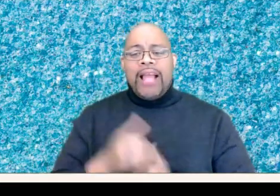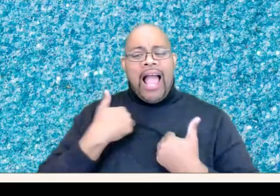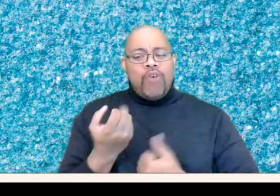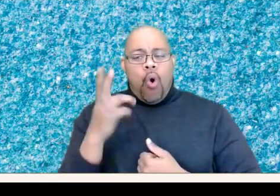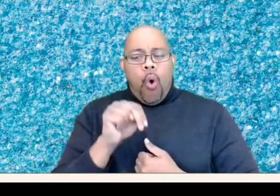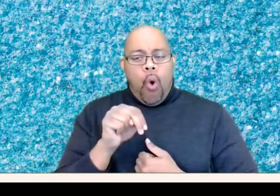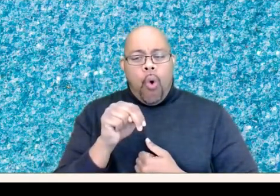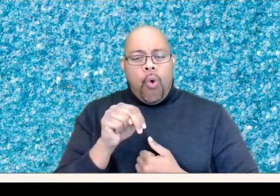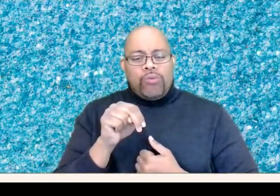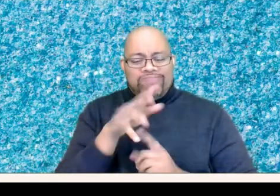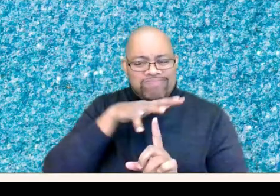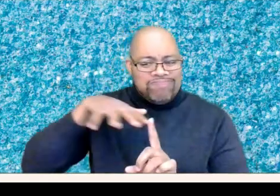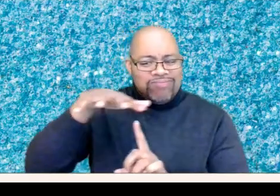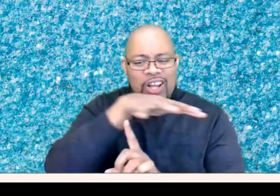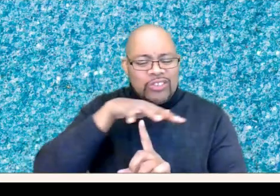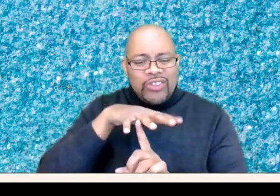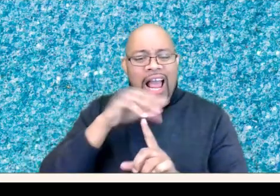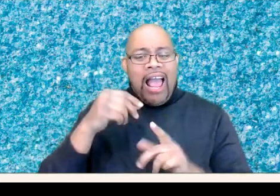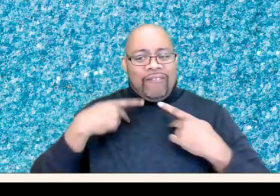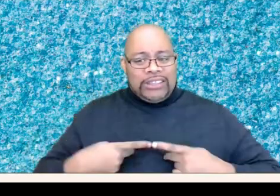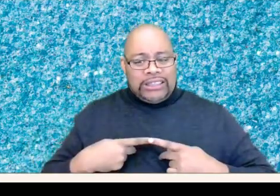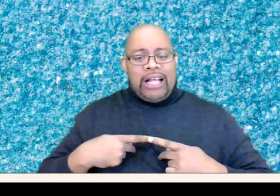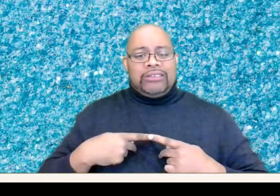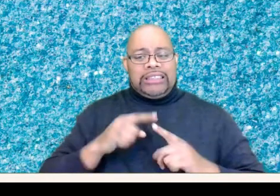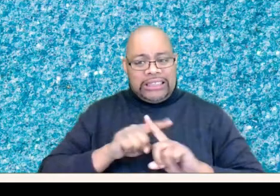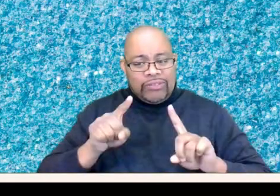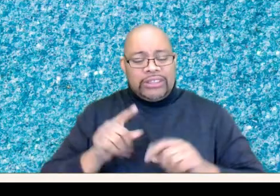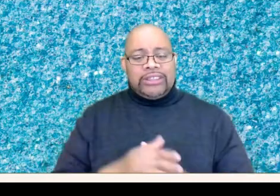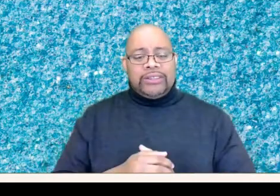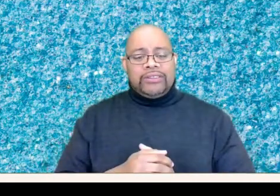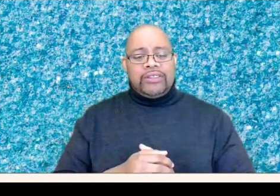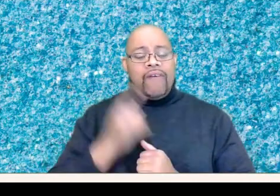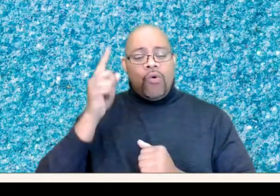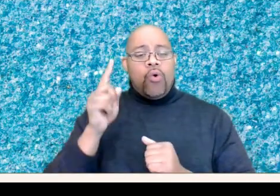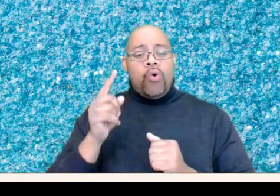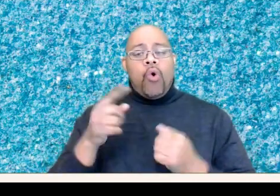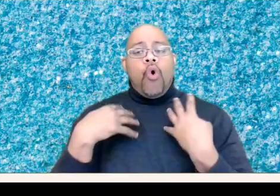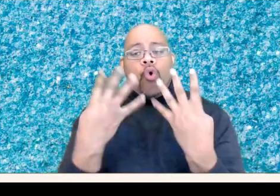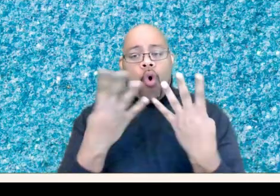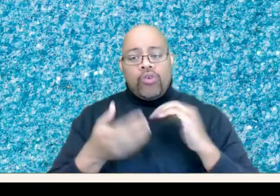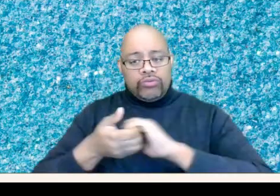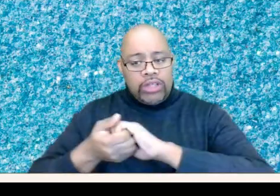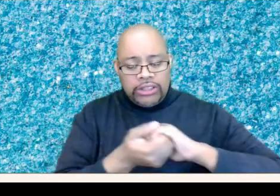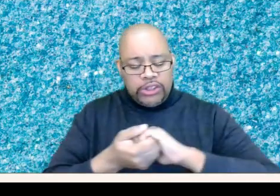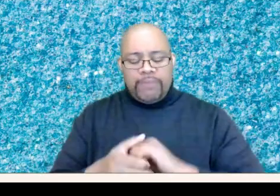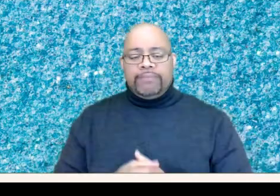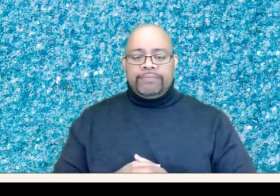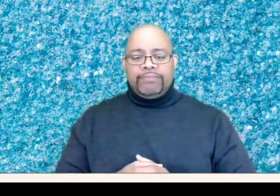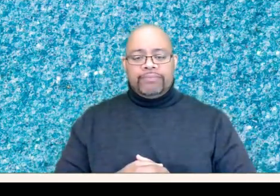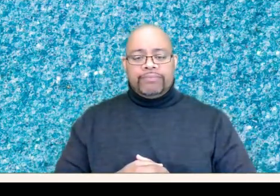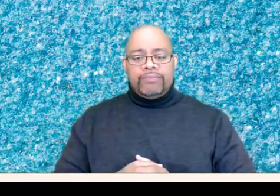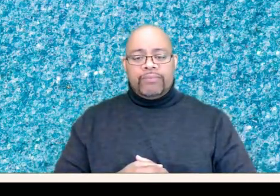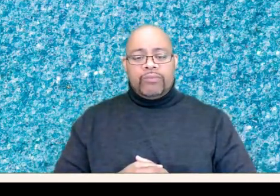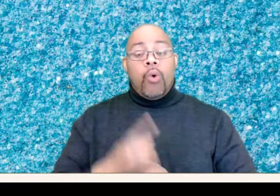own ecological and physiological implications for coral algal symbiosis. And one